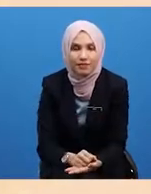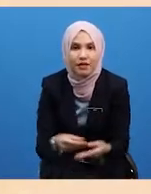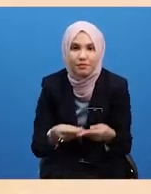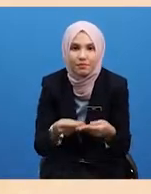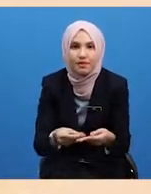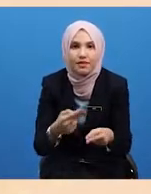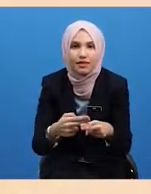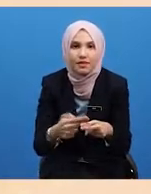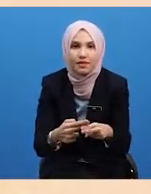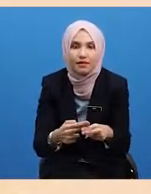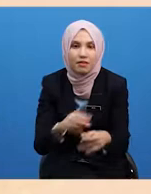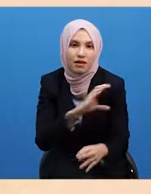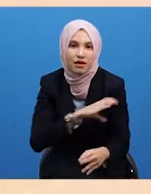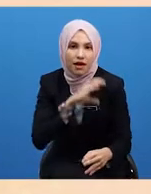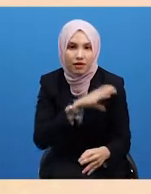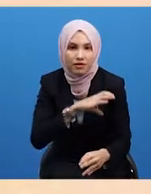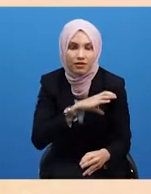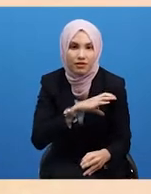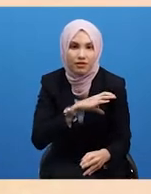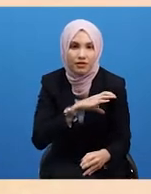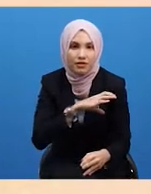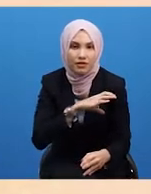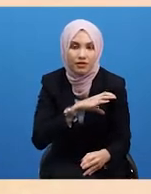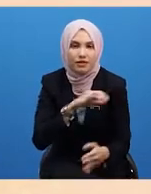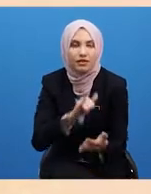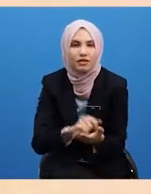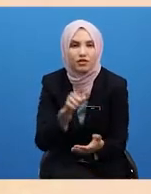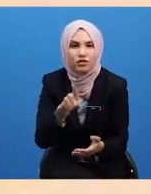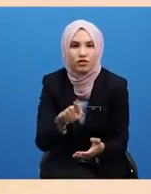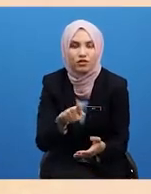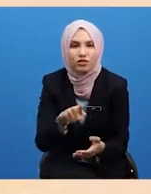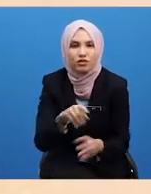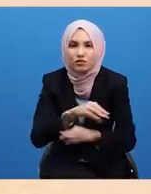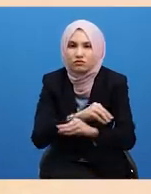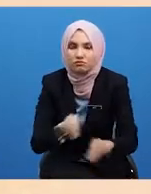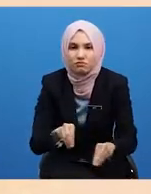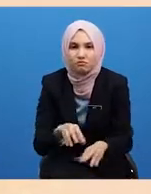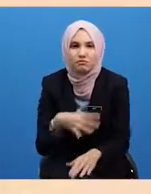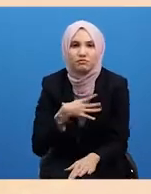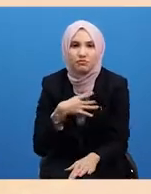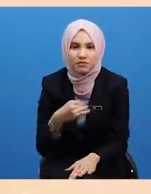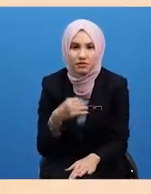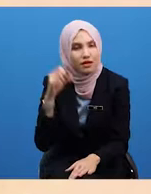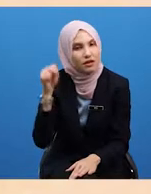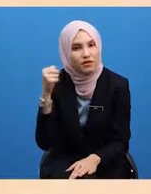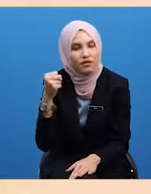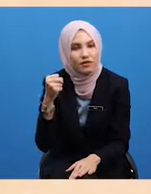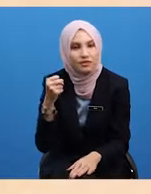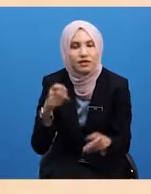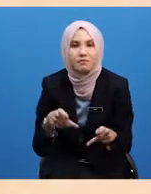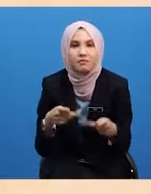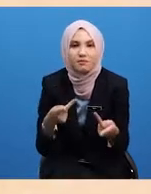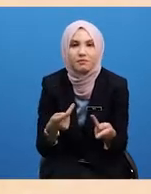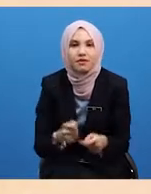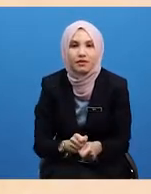State the name of the character that you dislike too. Always provide the answer